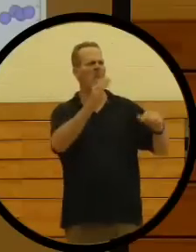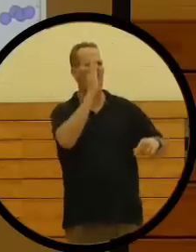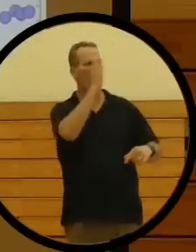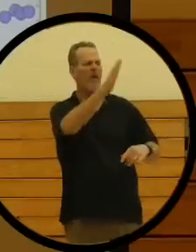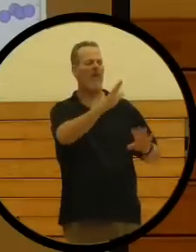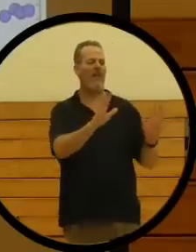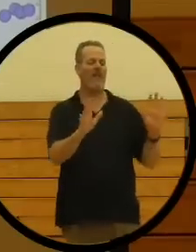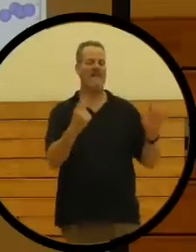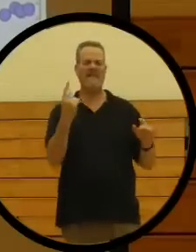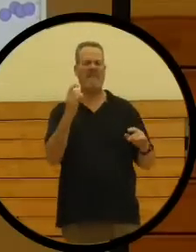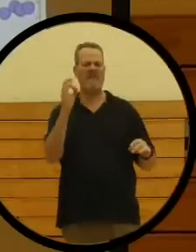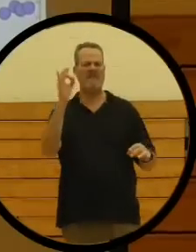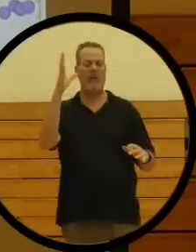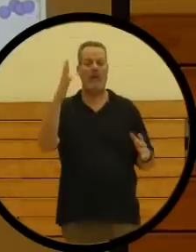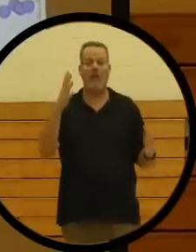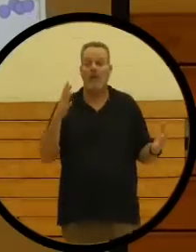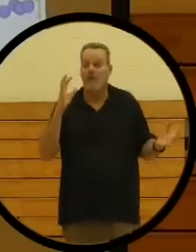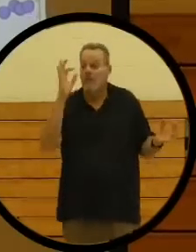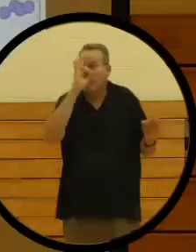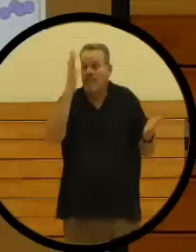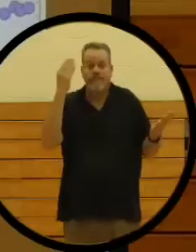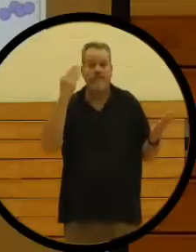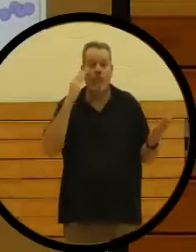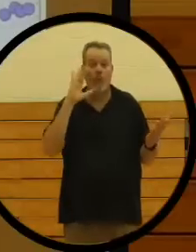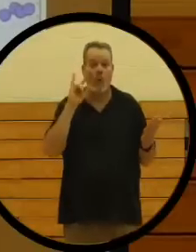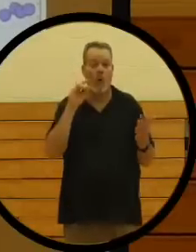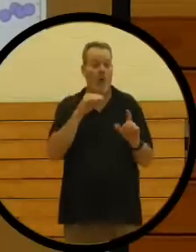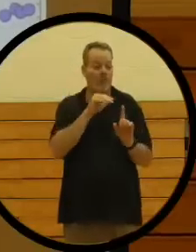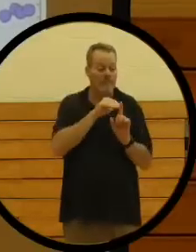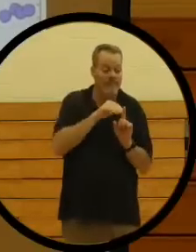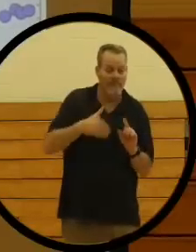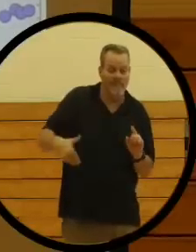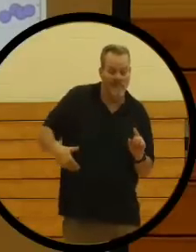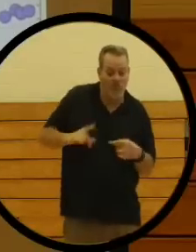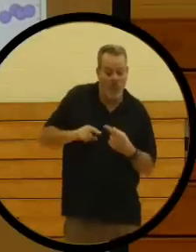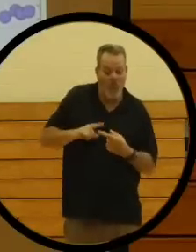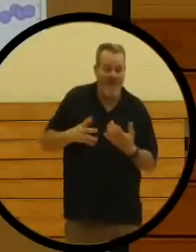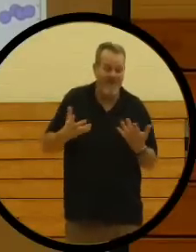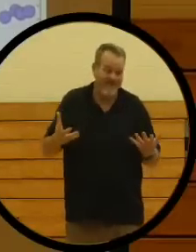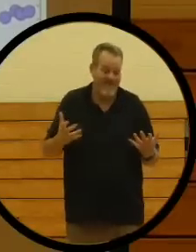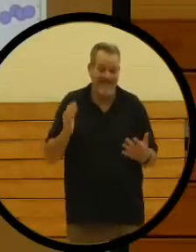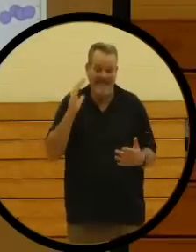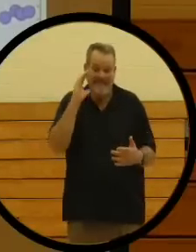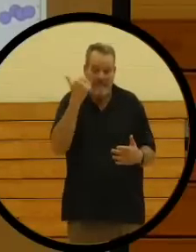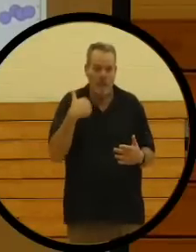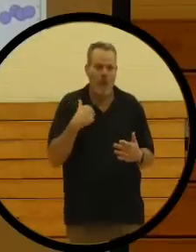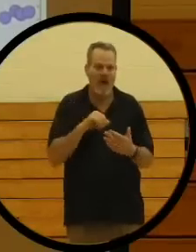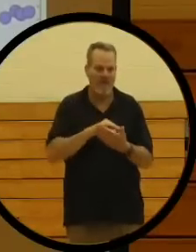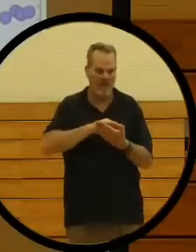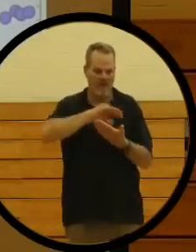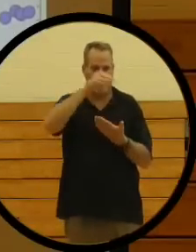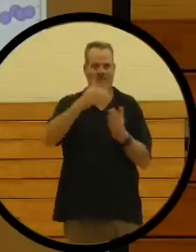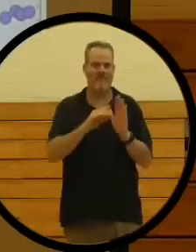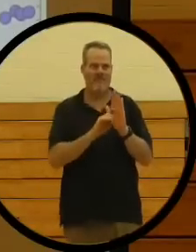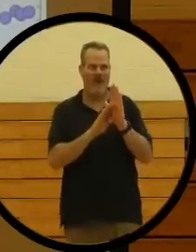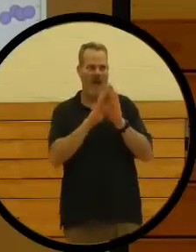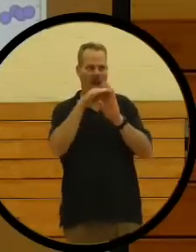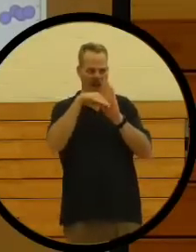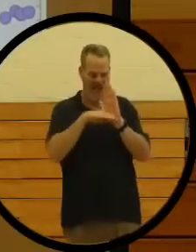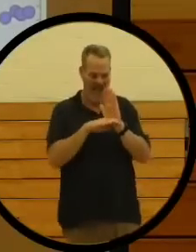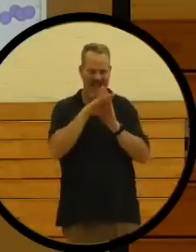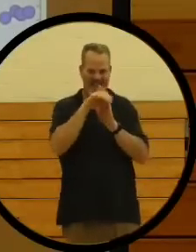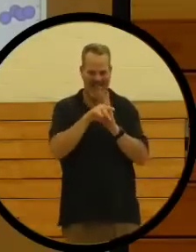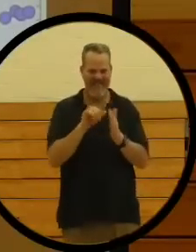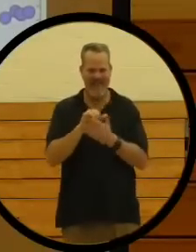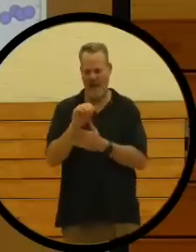know, something terrible. We have no indication of that. They appear to be a flurry of these things. The mantle is moving down at